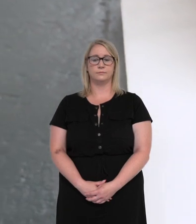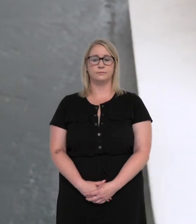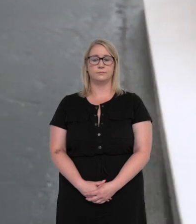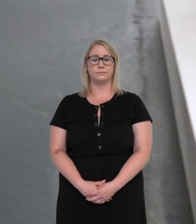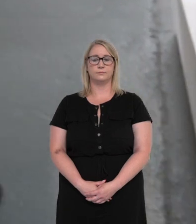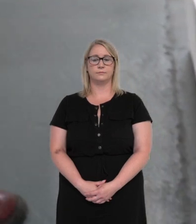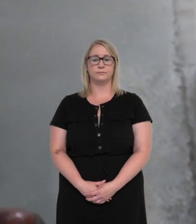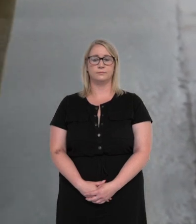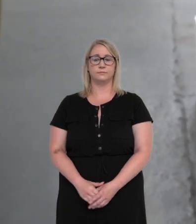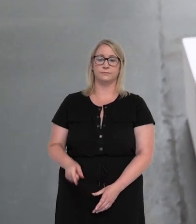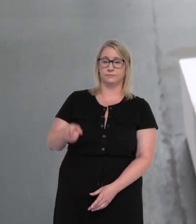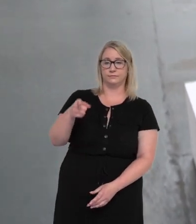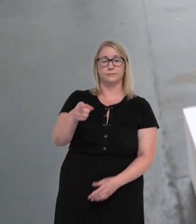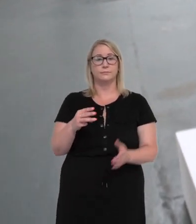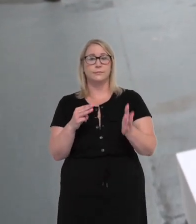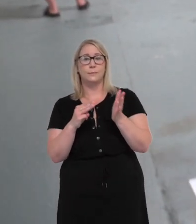Michael's workbench,